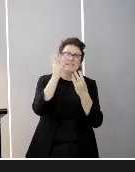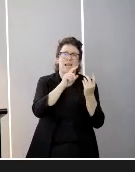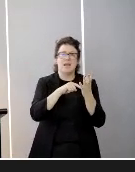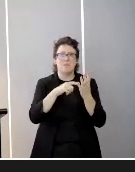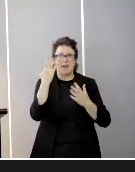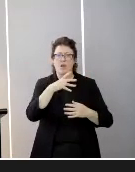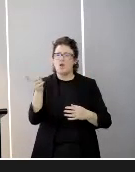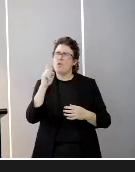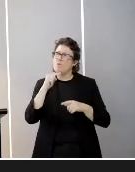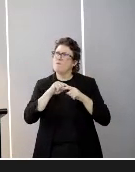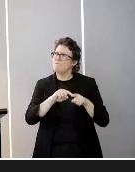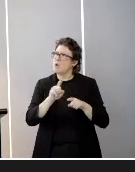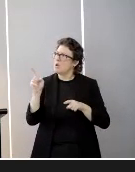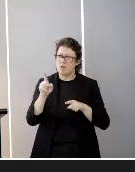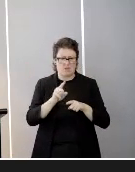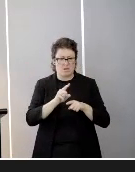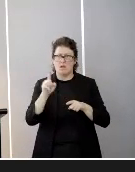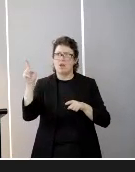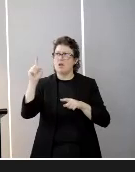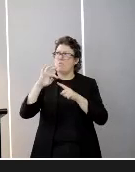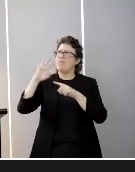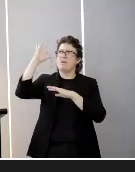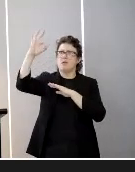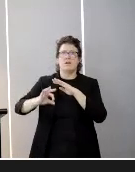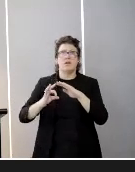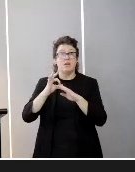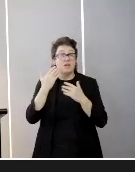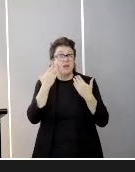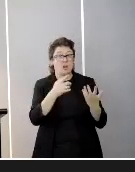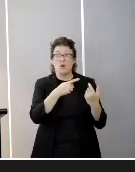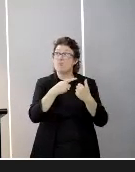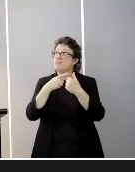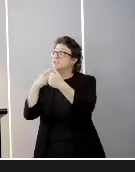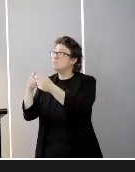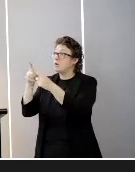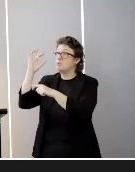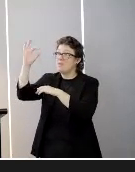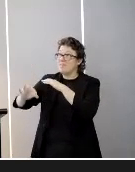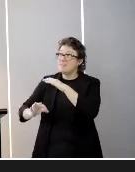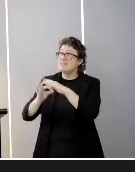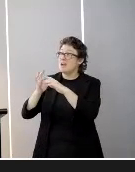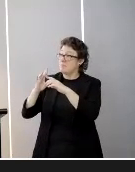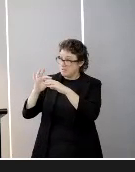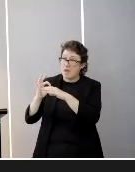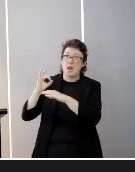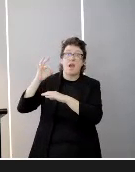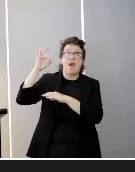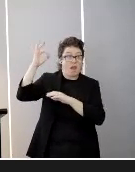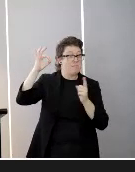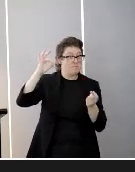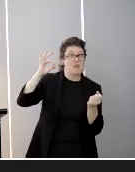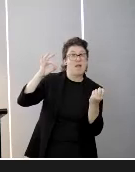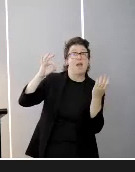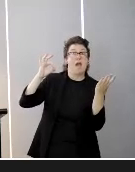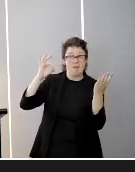to the rising and falling of the sun, but didn't know if it was just a response. The sun comes up and the plant opens up, or potentially